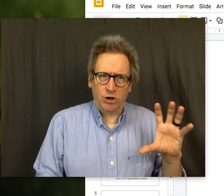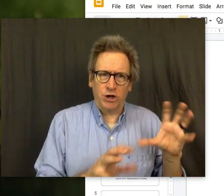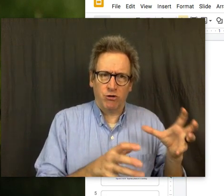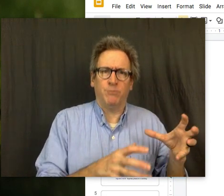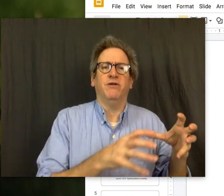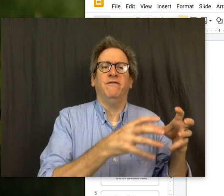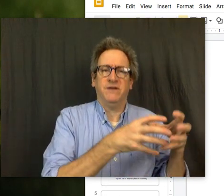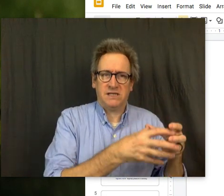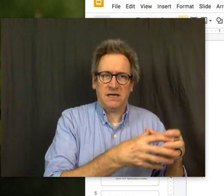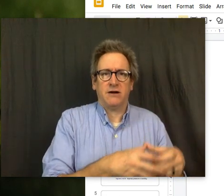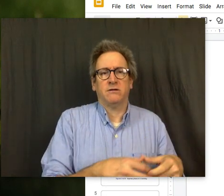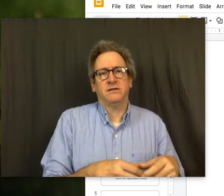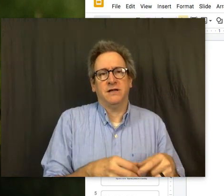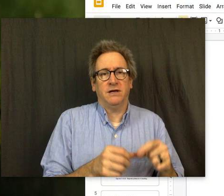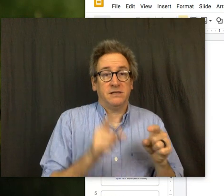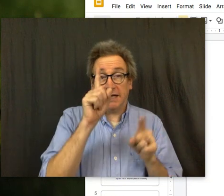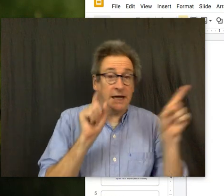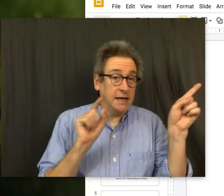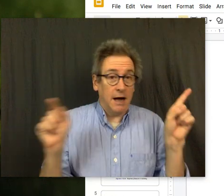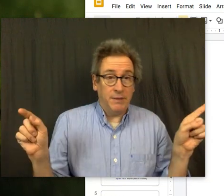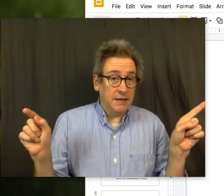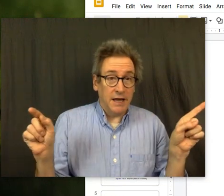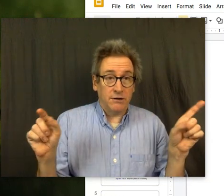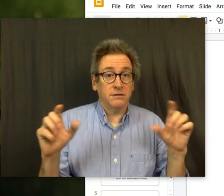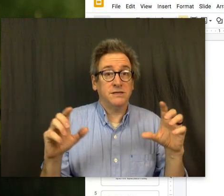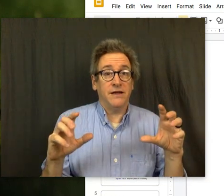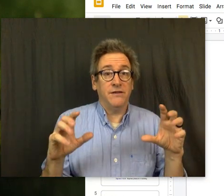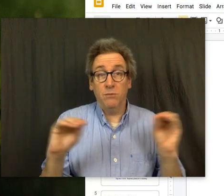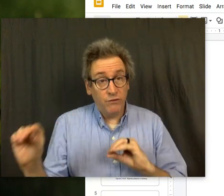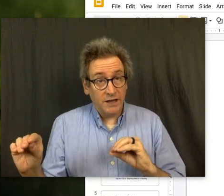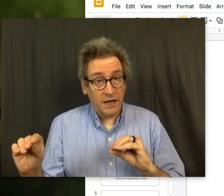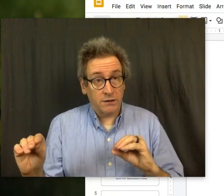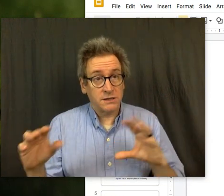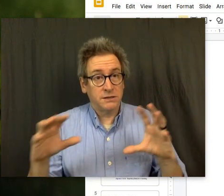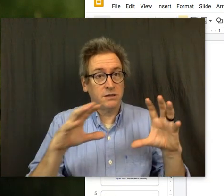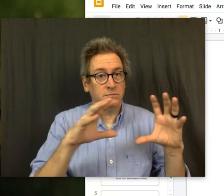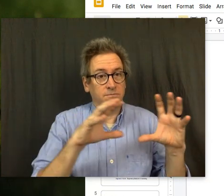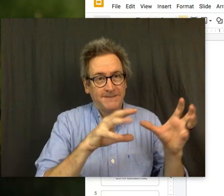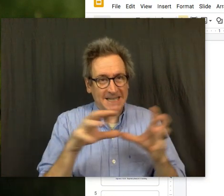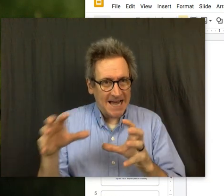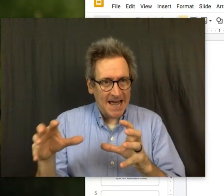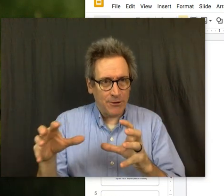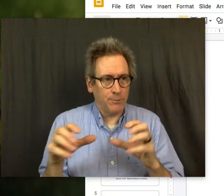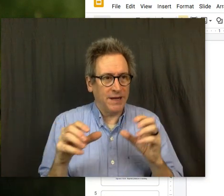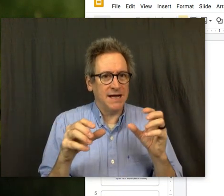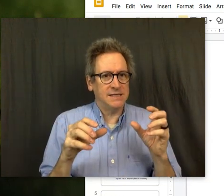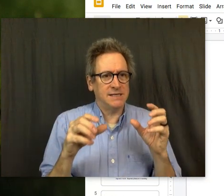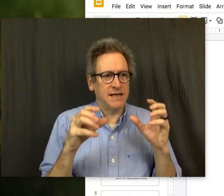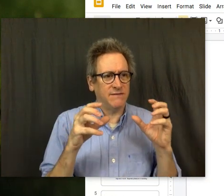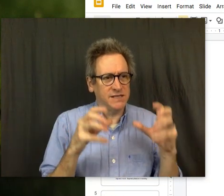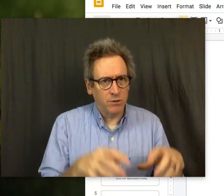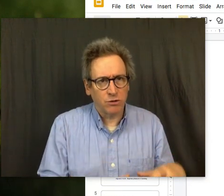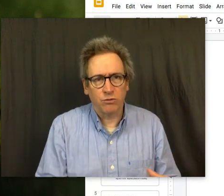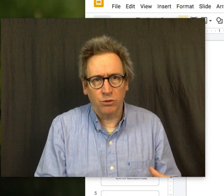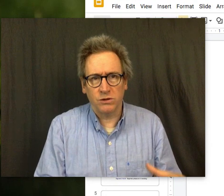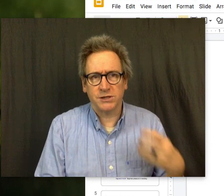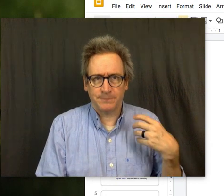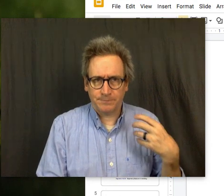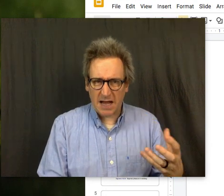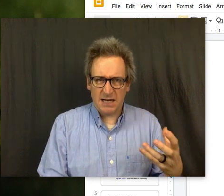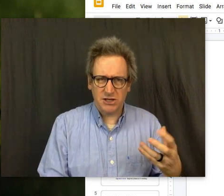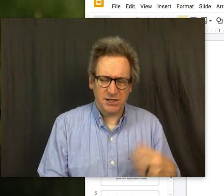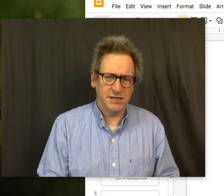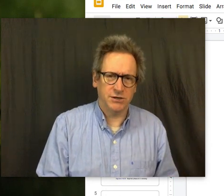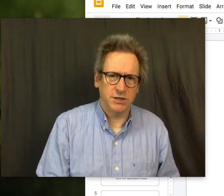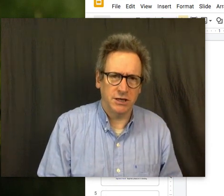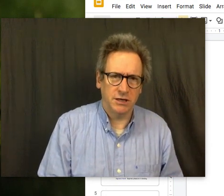Is we're going to group the fist letters and the sticky uppy letters and the moving letters together because they have similar rules,